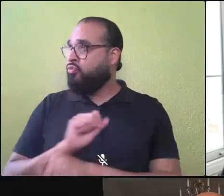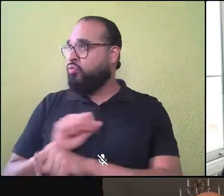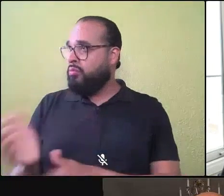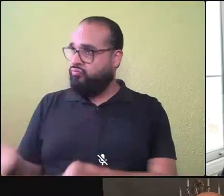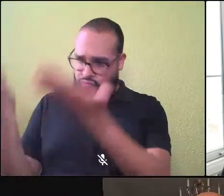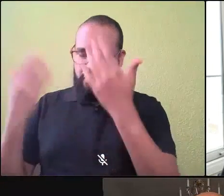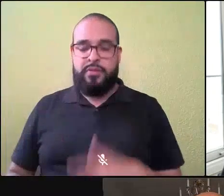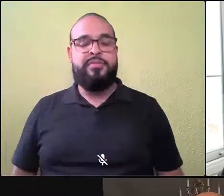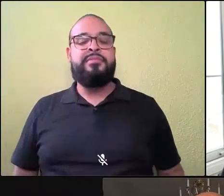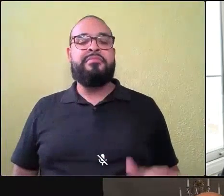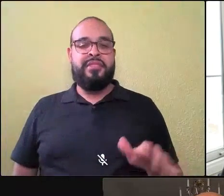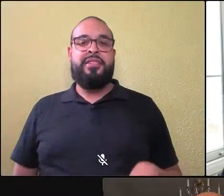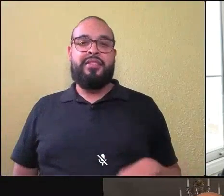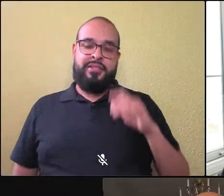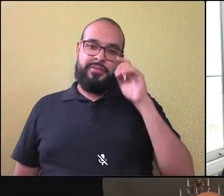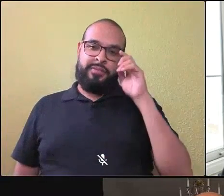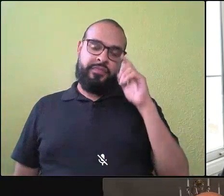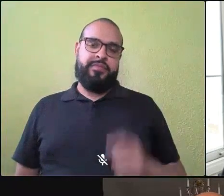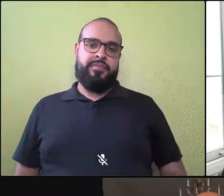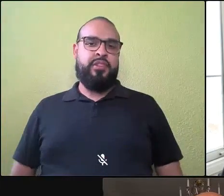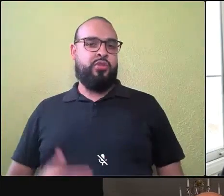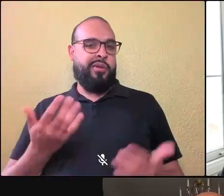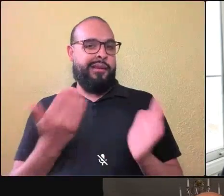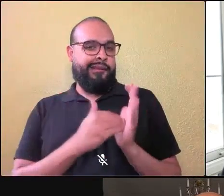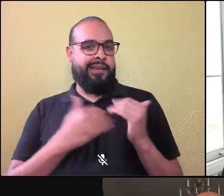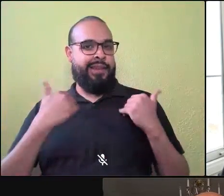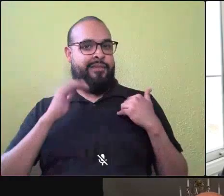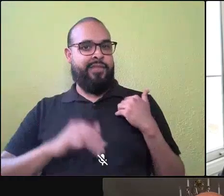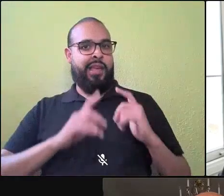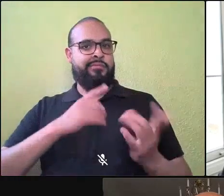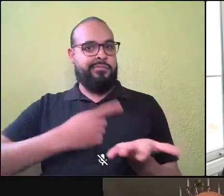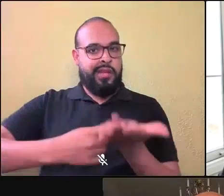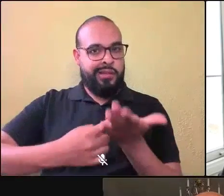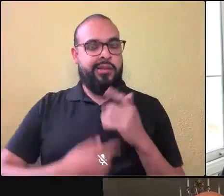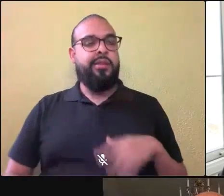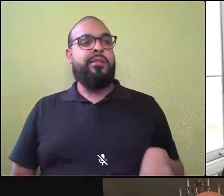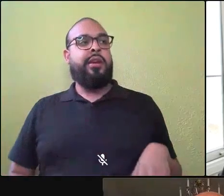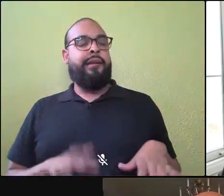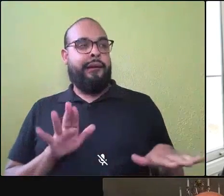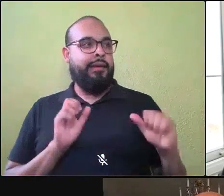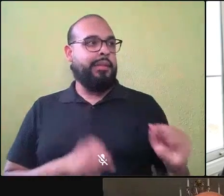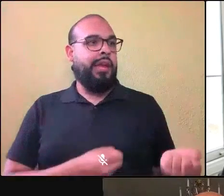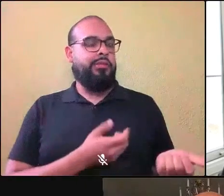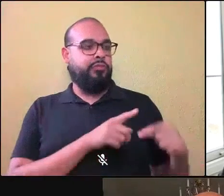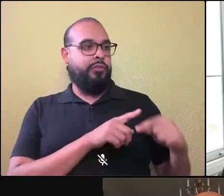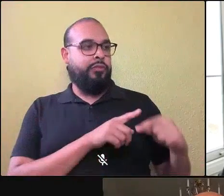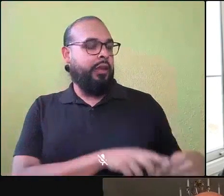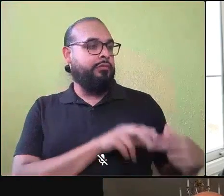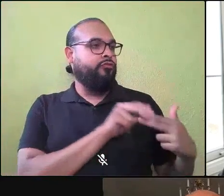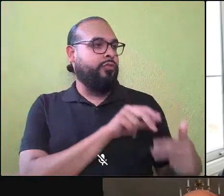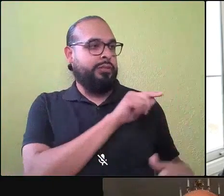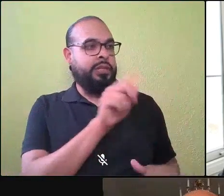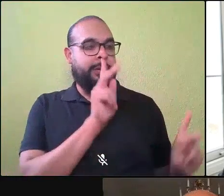do, but they're risky. And so being able to have those conversations, being able to lean on those people, being able to hear perspectives unlike the one that